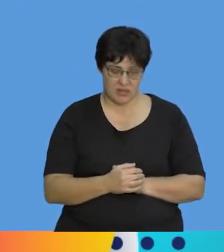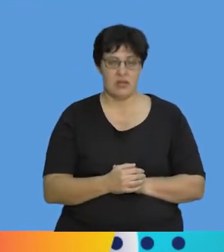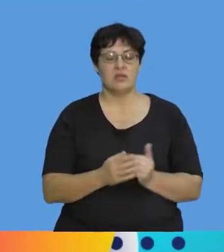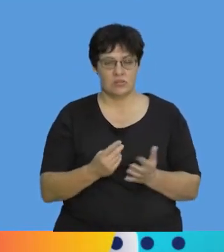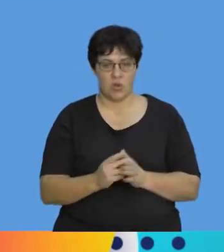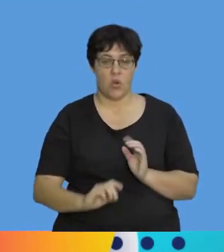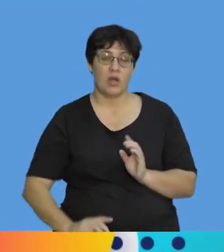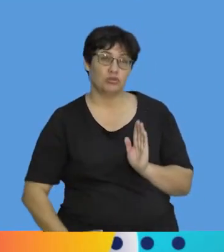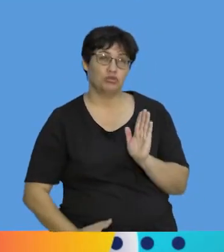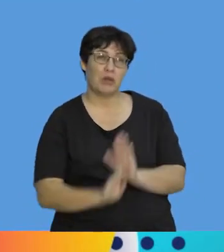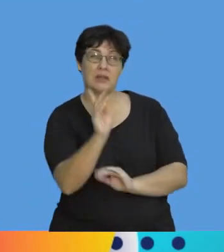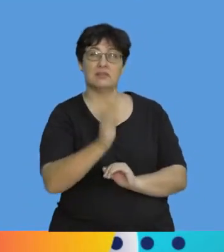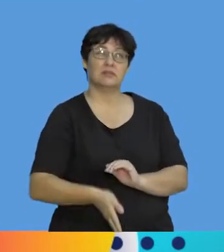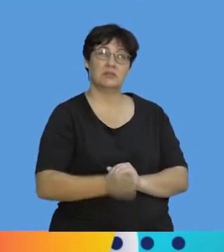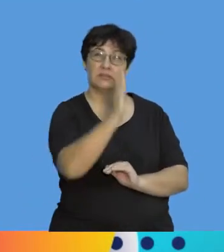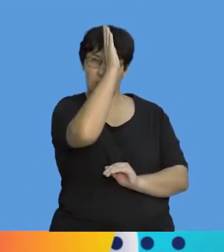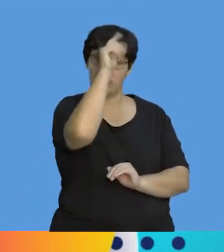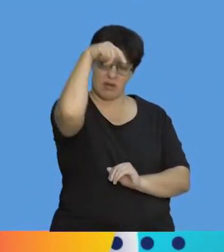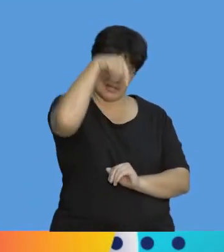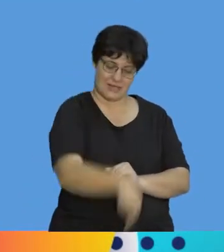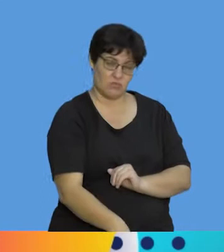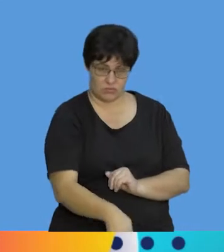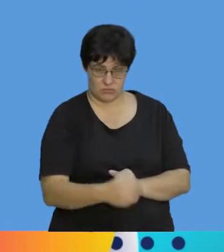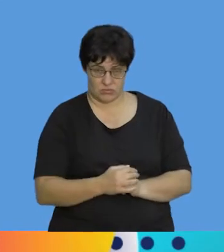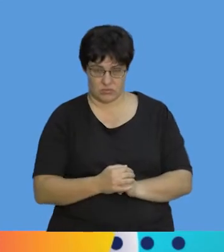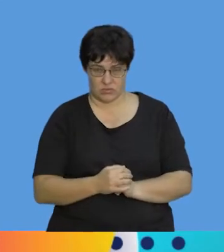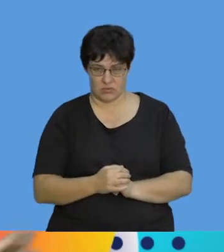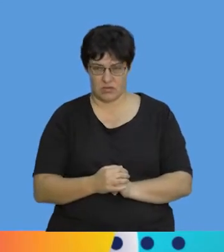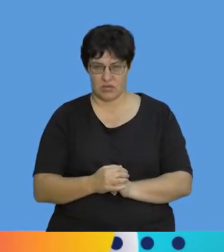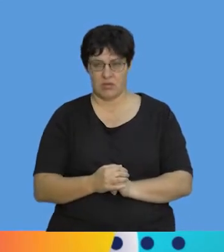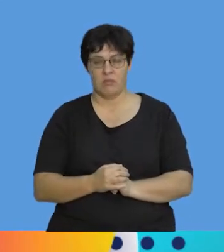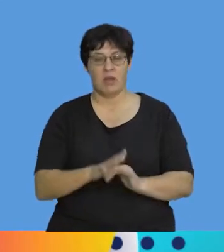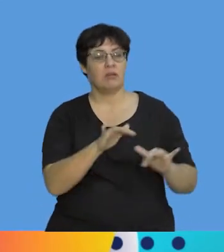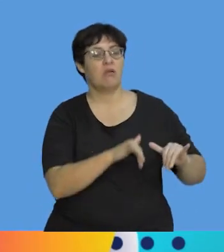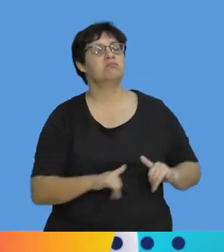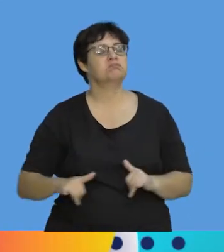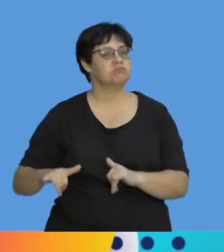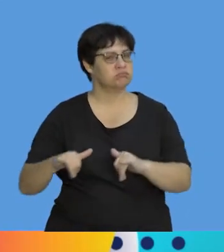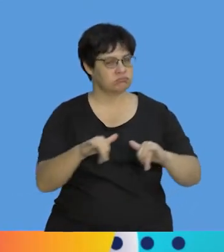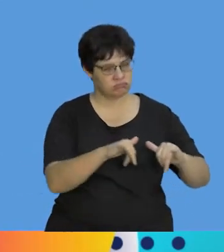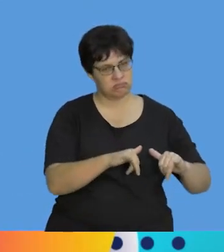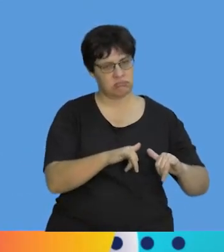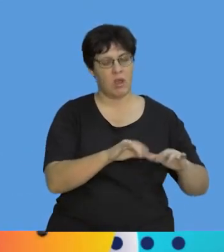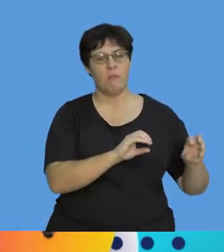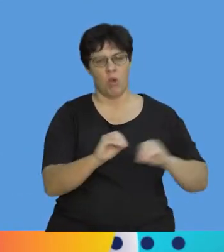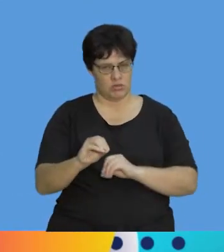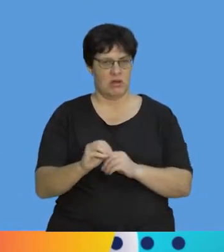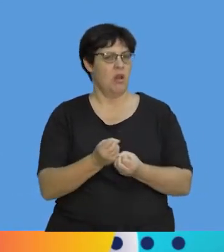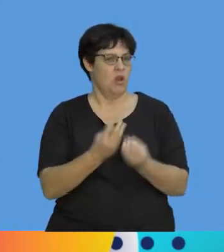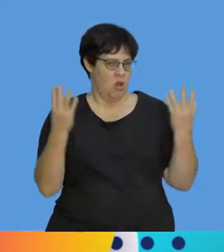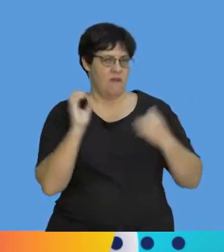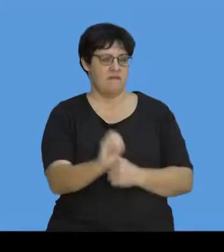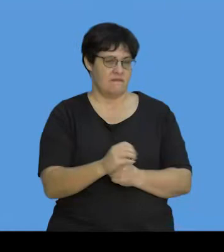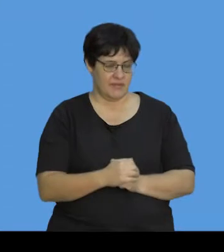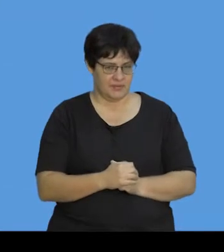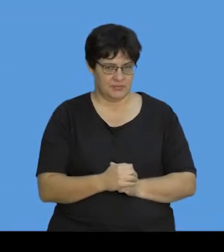objects that go straight up and straight down. But there's lots of things that's common about that motion. Let's see what